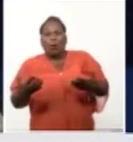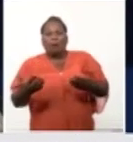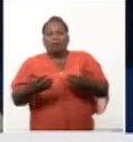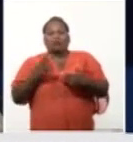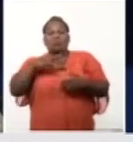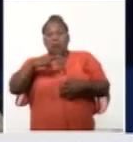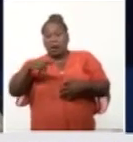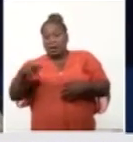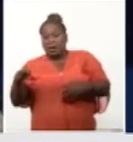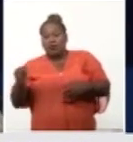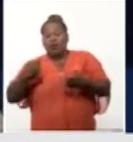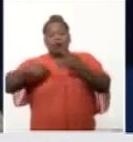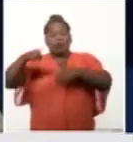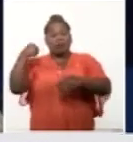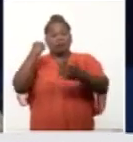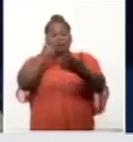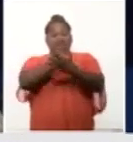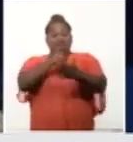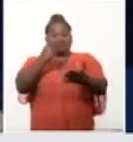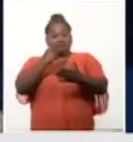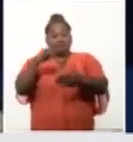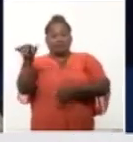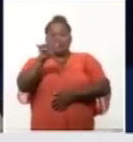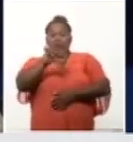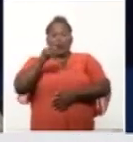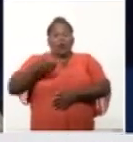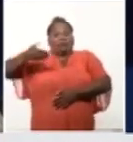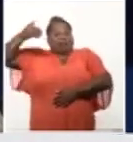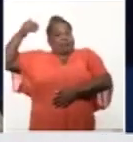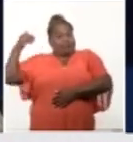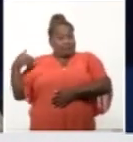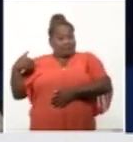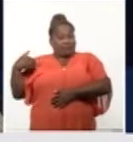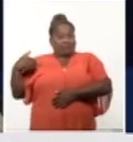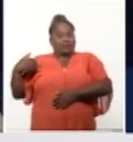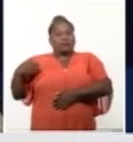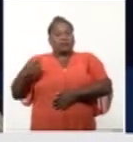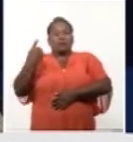of the confirmed cases, the source of infection has not been identified.